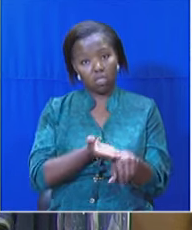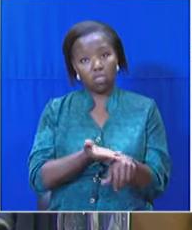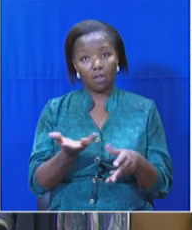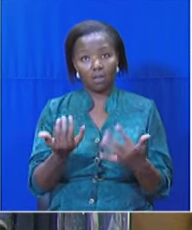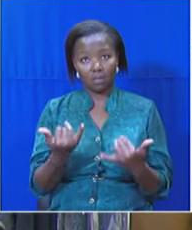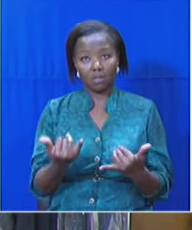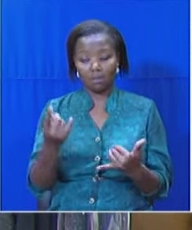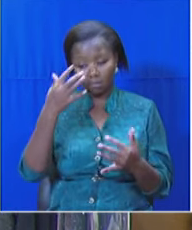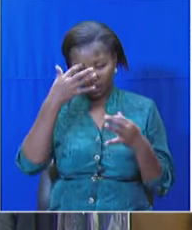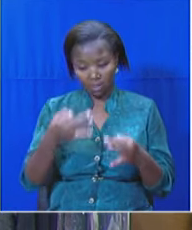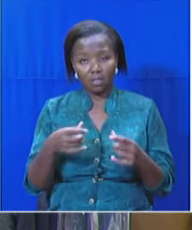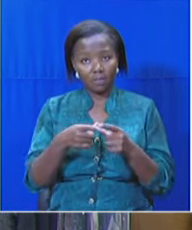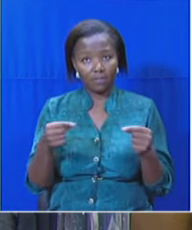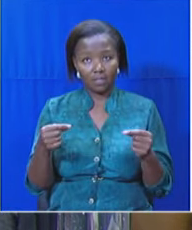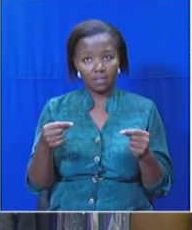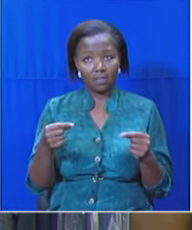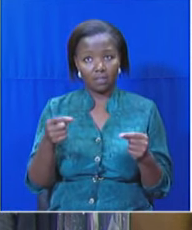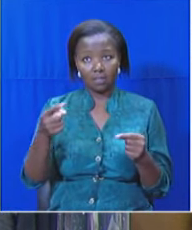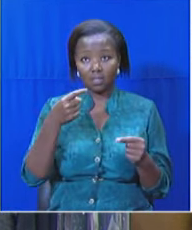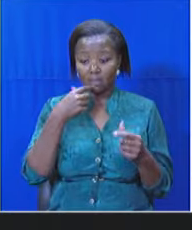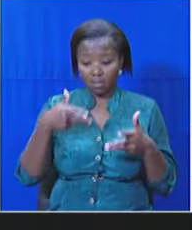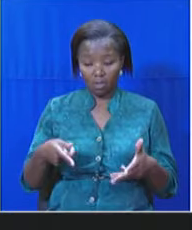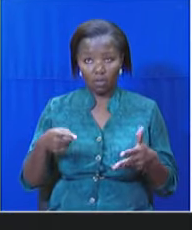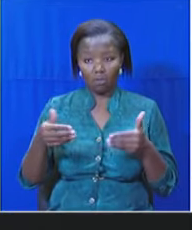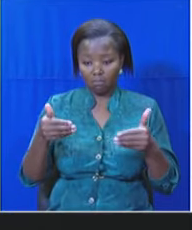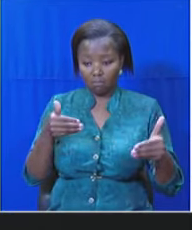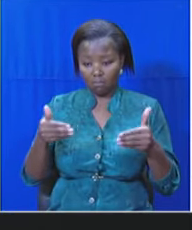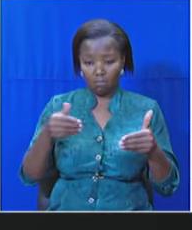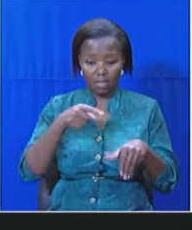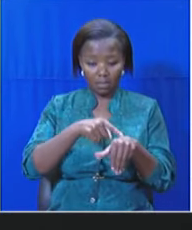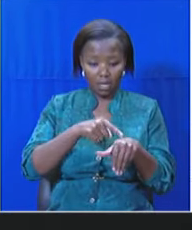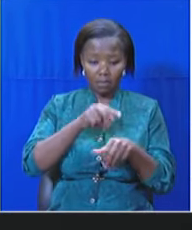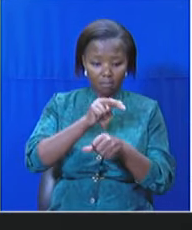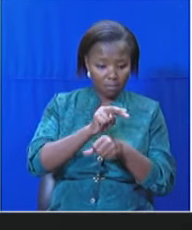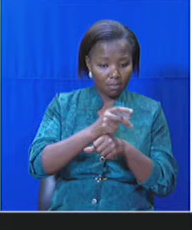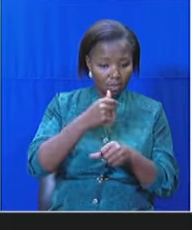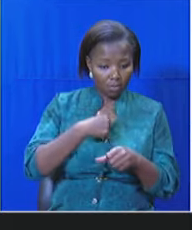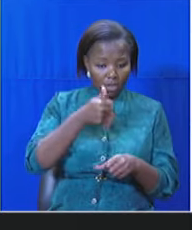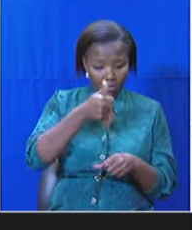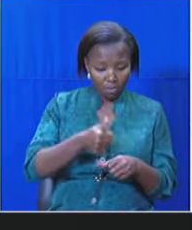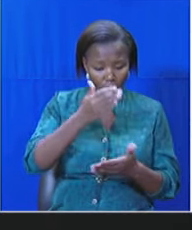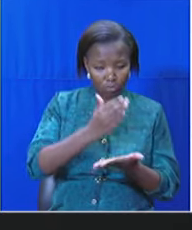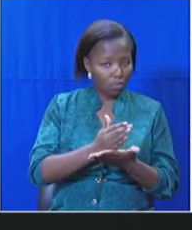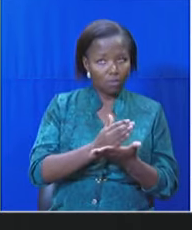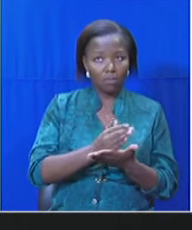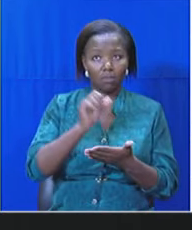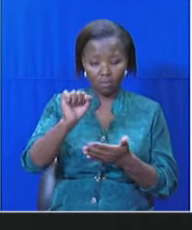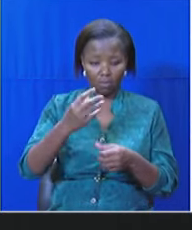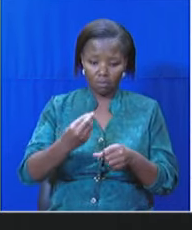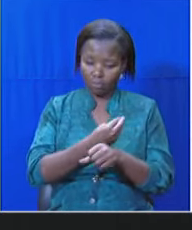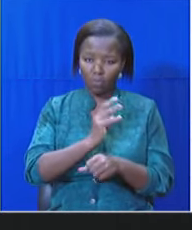the ruling, and you're not controlling here the time, whether we stop the clock or what. You are eating into your